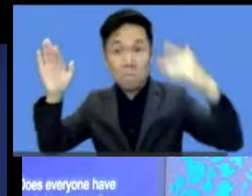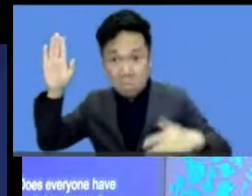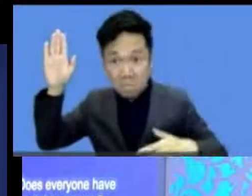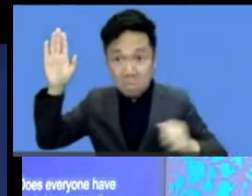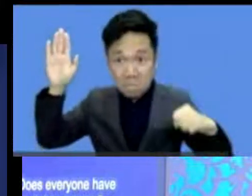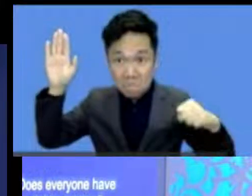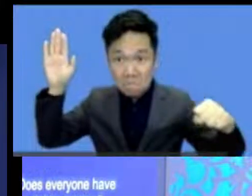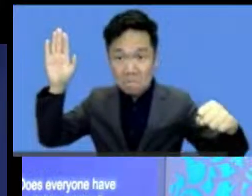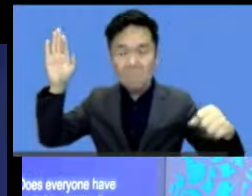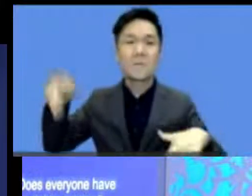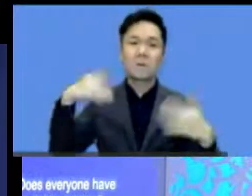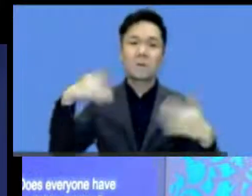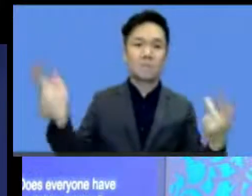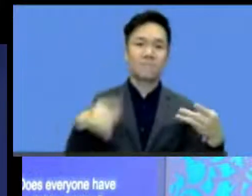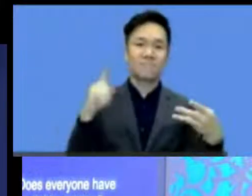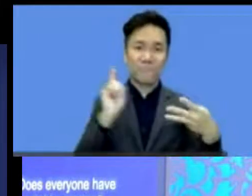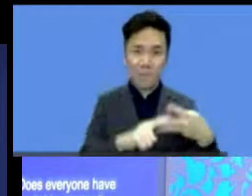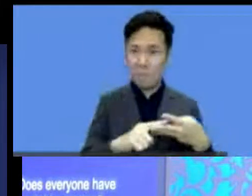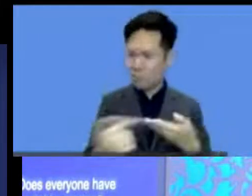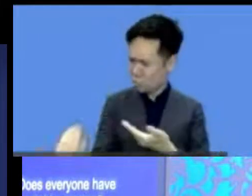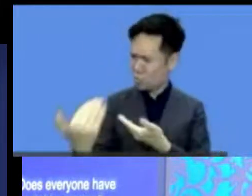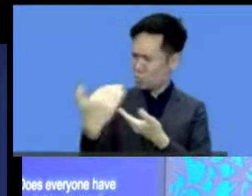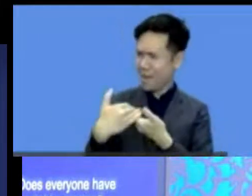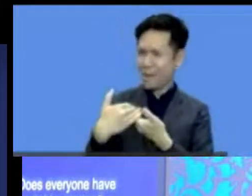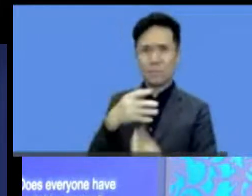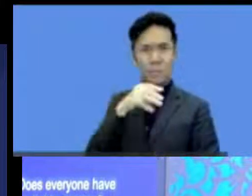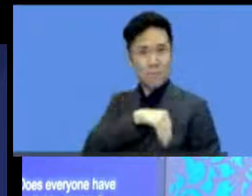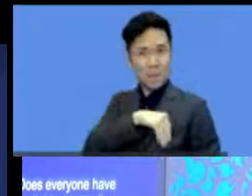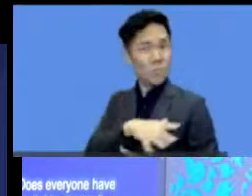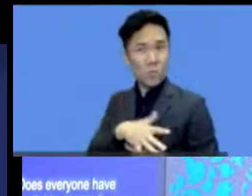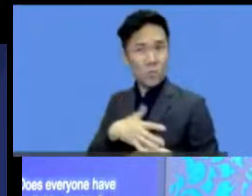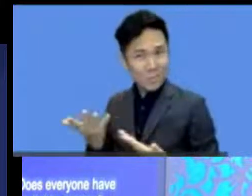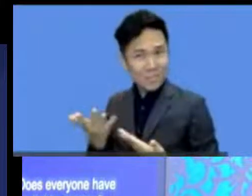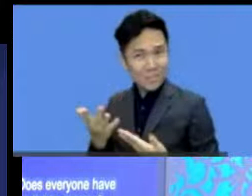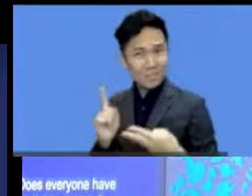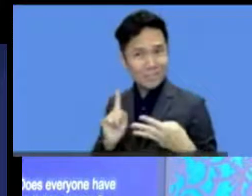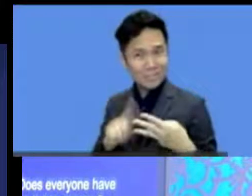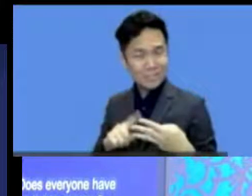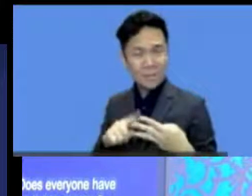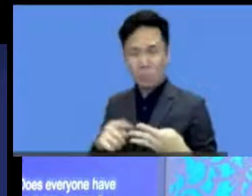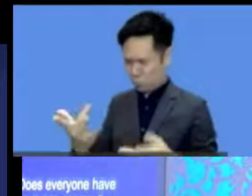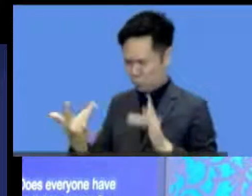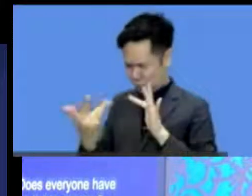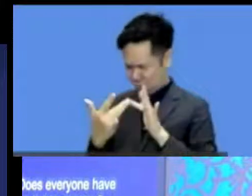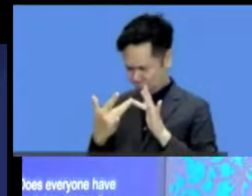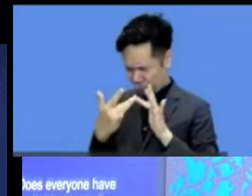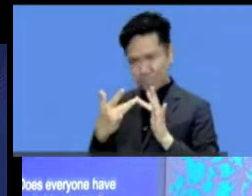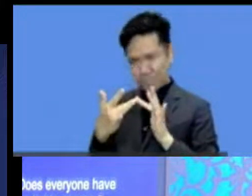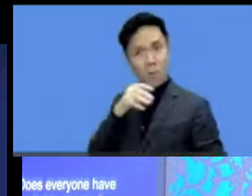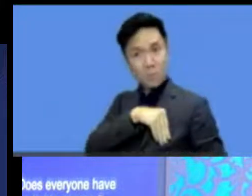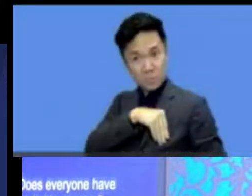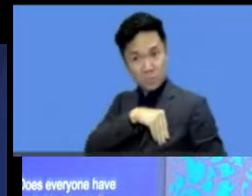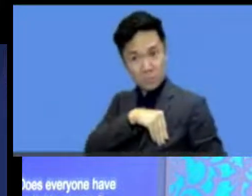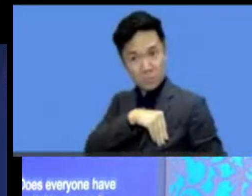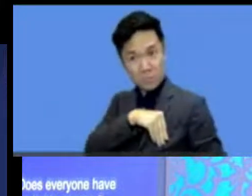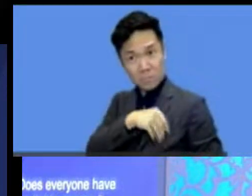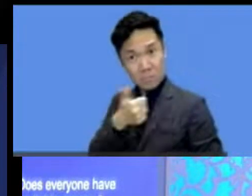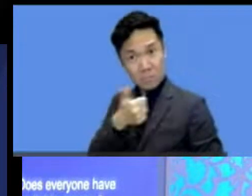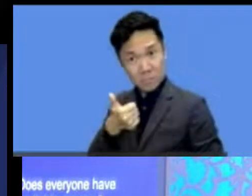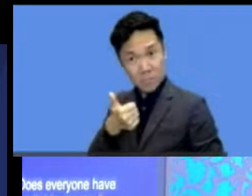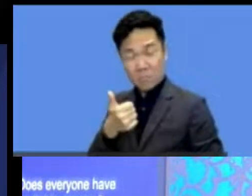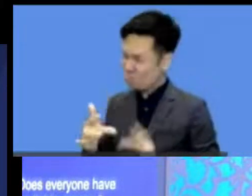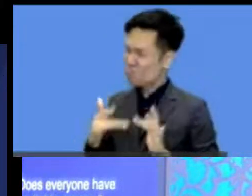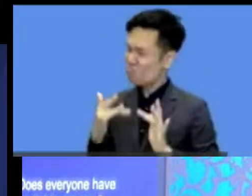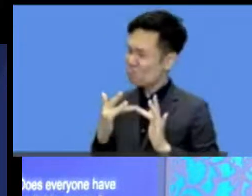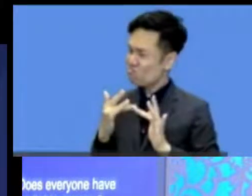What is meaningful connectivity? The second question I would like to ask is, what is meaningful connectivity? Just having connection is not enough,